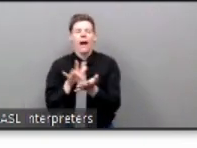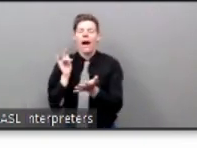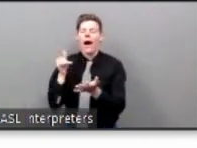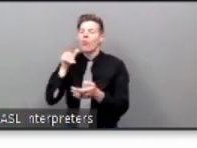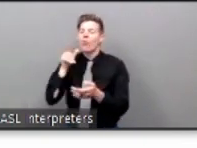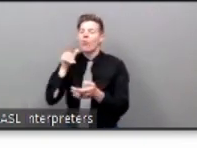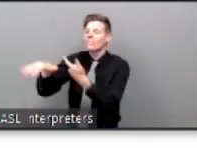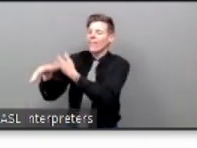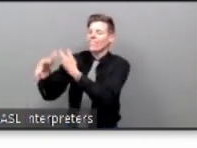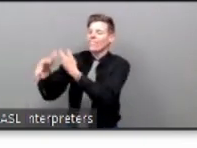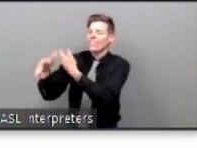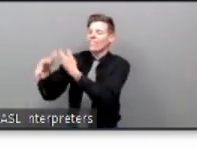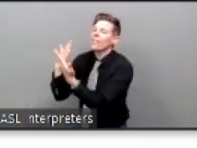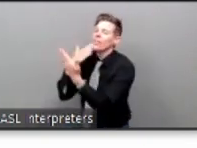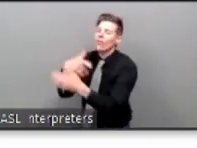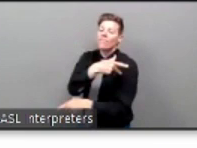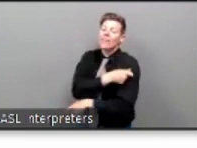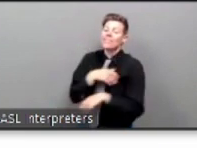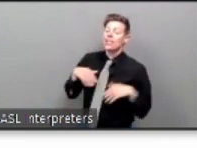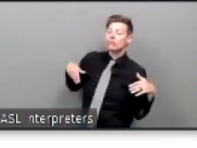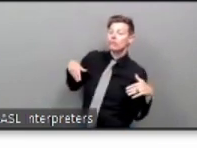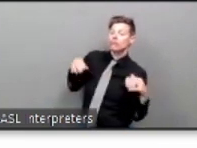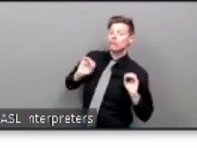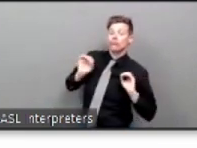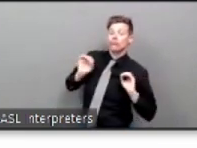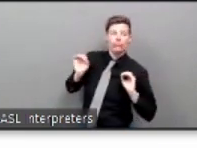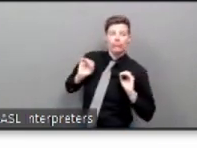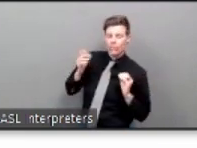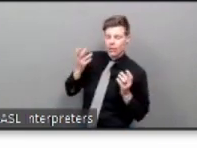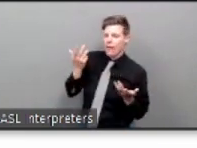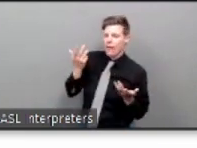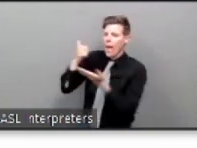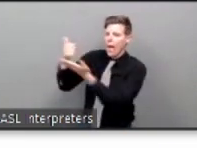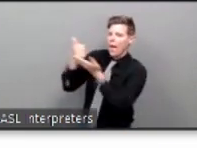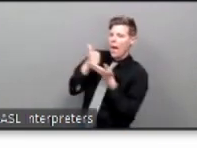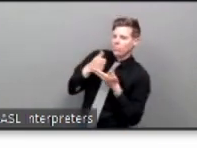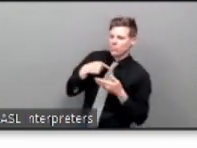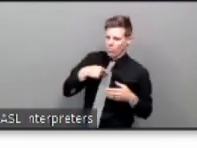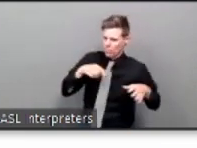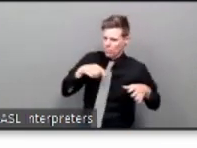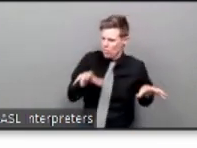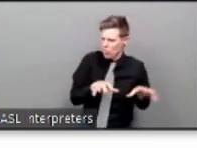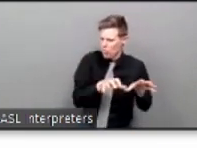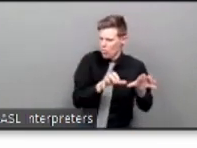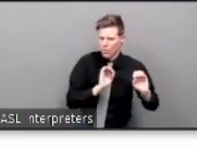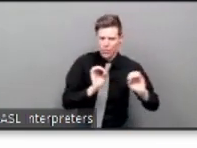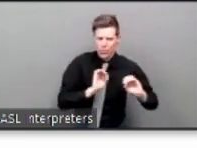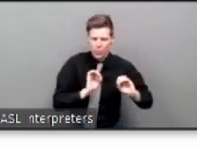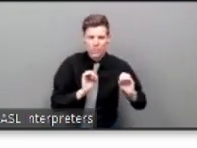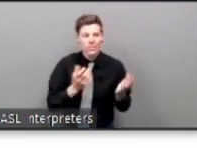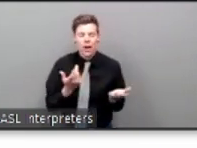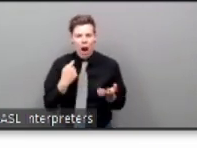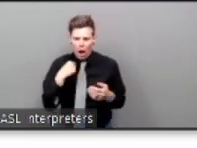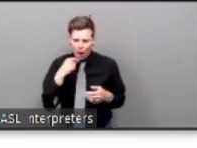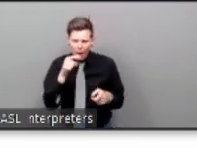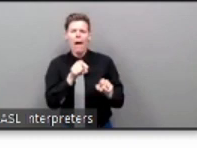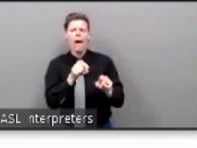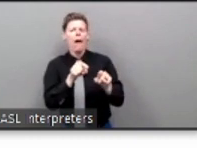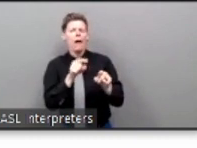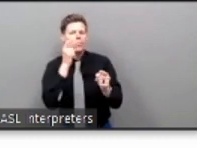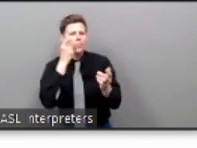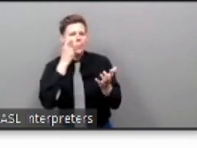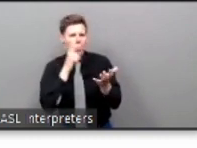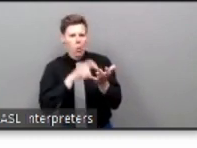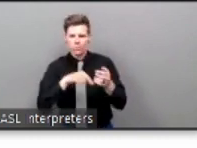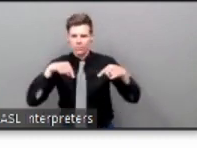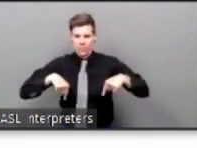risk of an unvaccinated person from getting a case. But what we're seeing in the data in our own data out of DOH is that basically